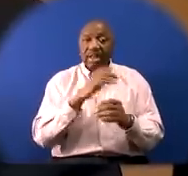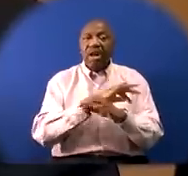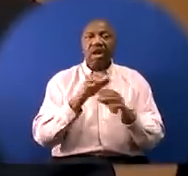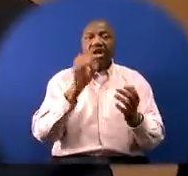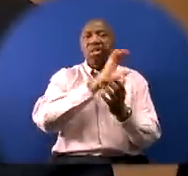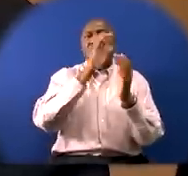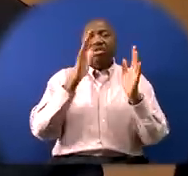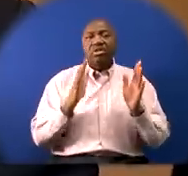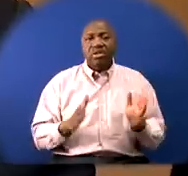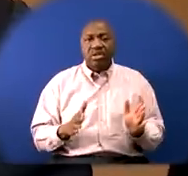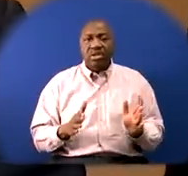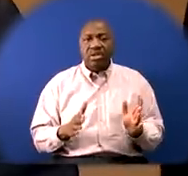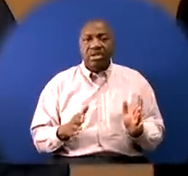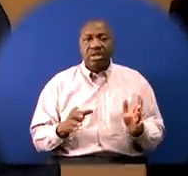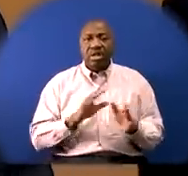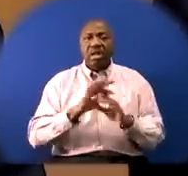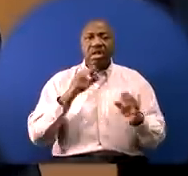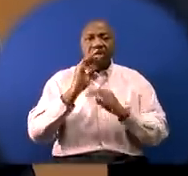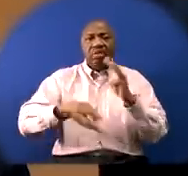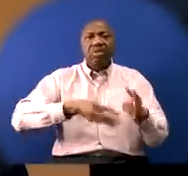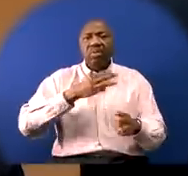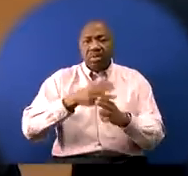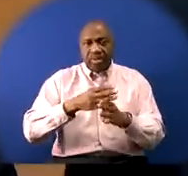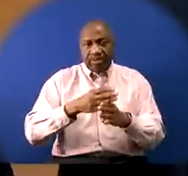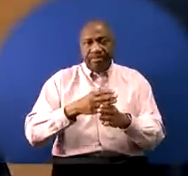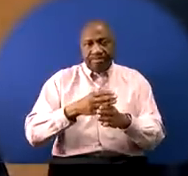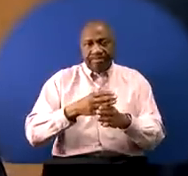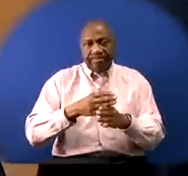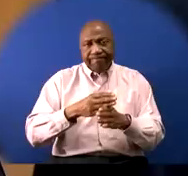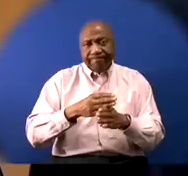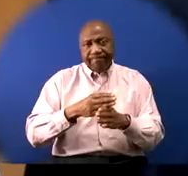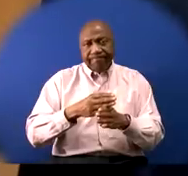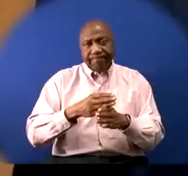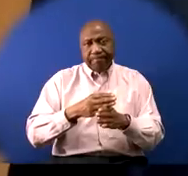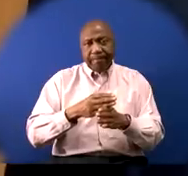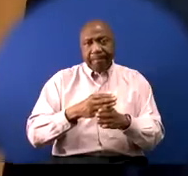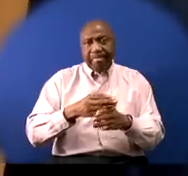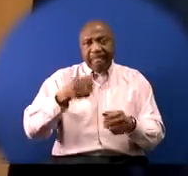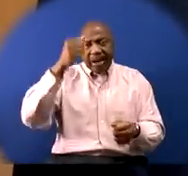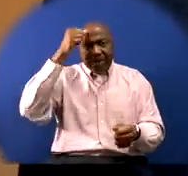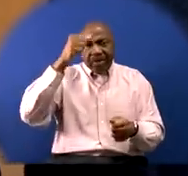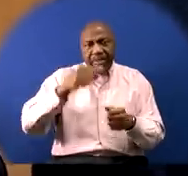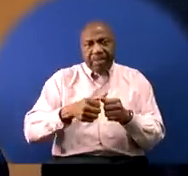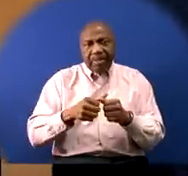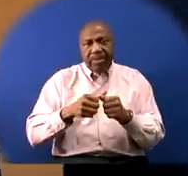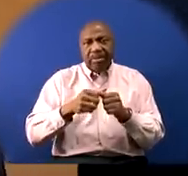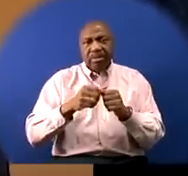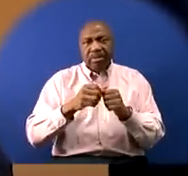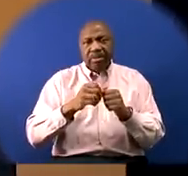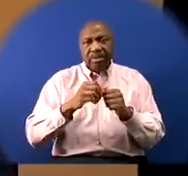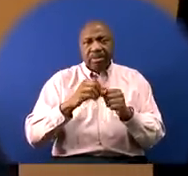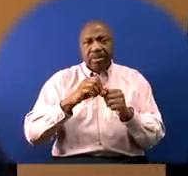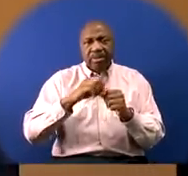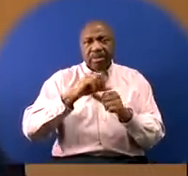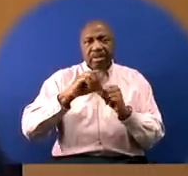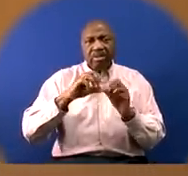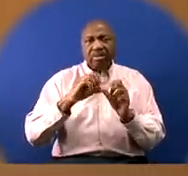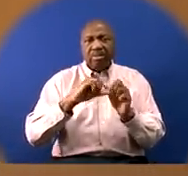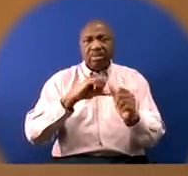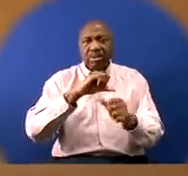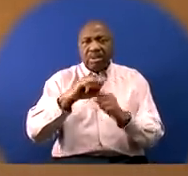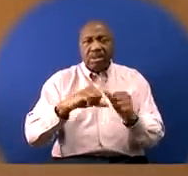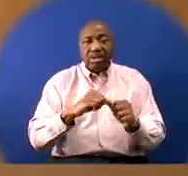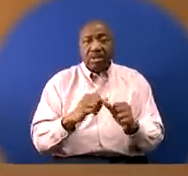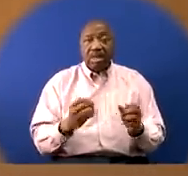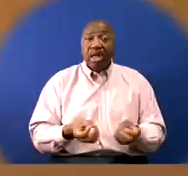Christians across this country and around the world commemorate one with another with regularity. Most of you,